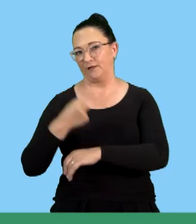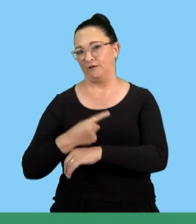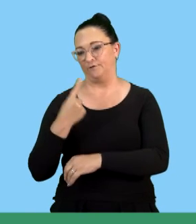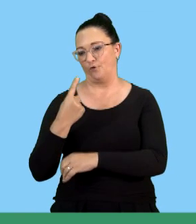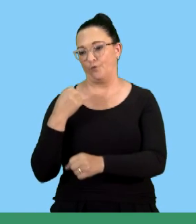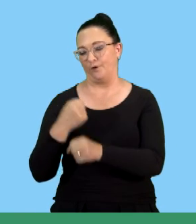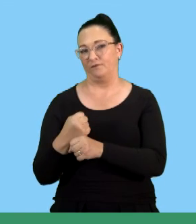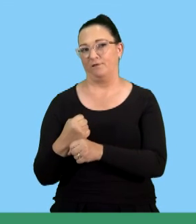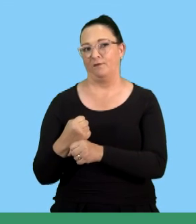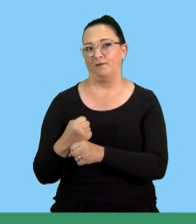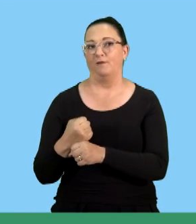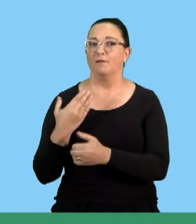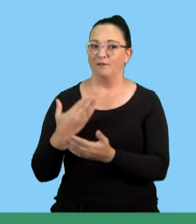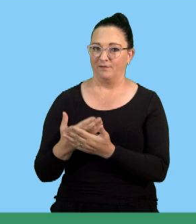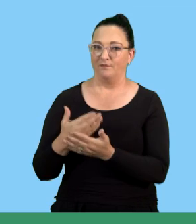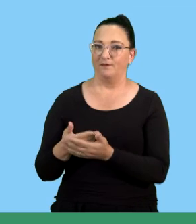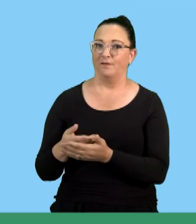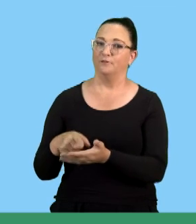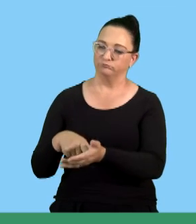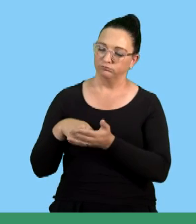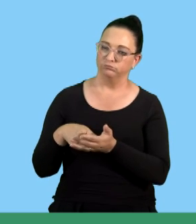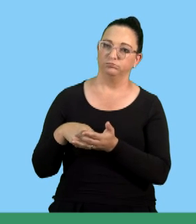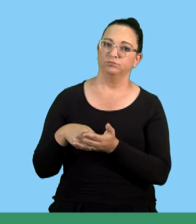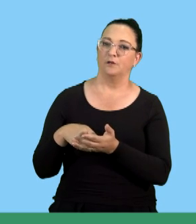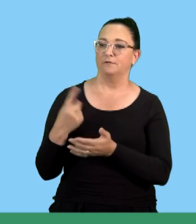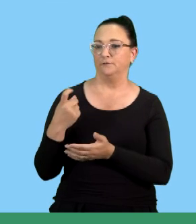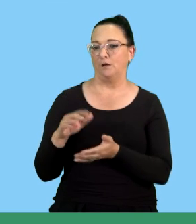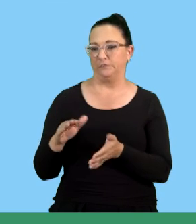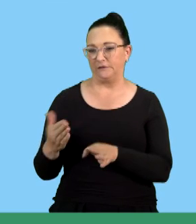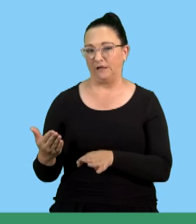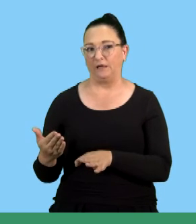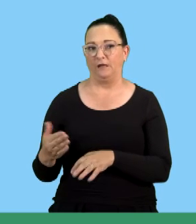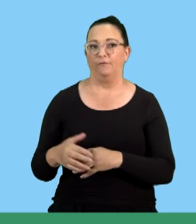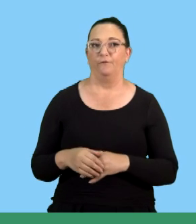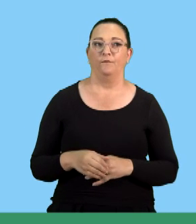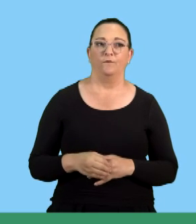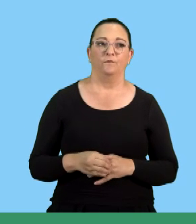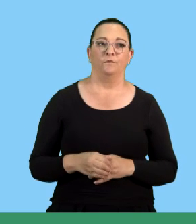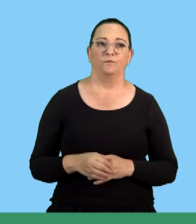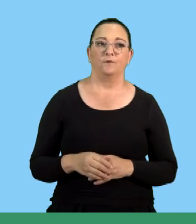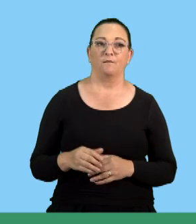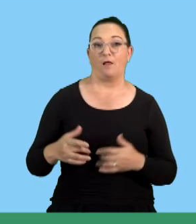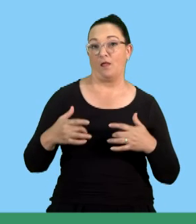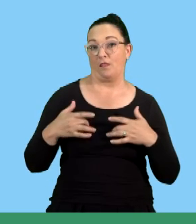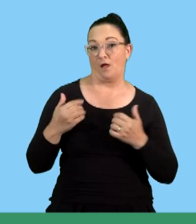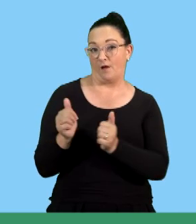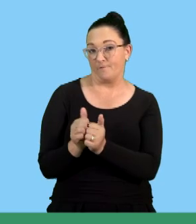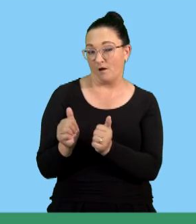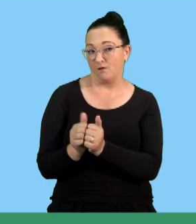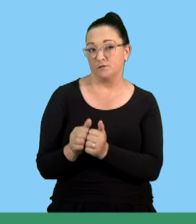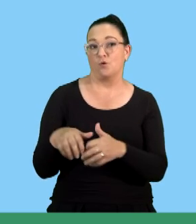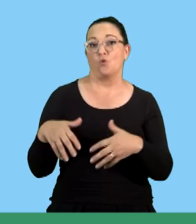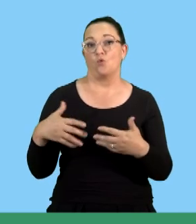leave per year on request in the event of death of employee's life partner. Very important, life partner,